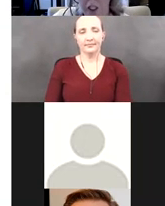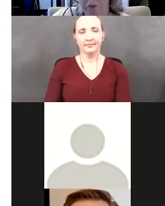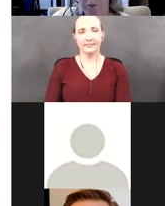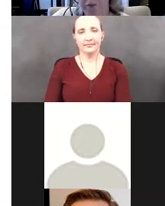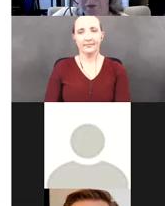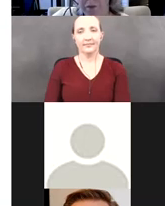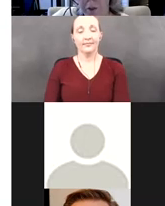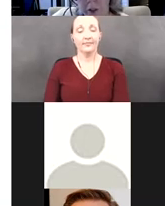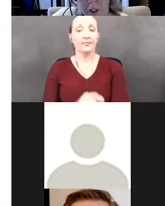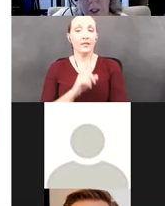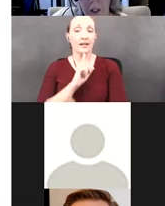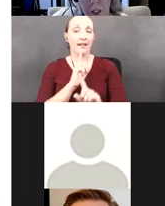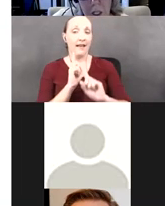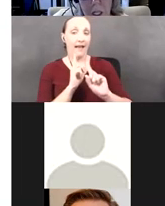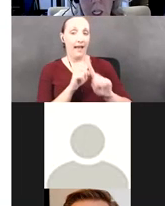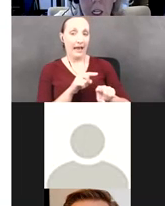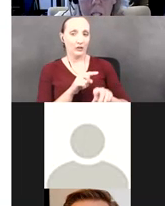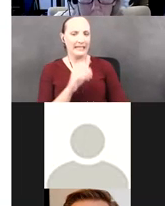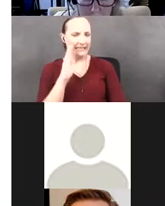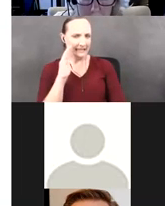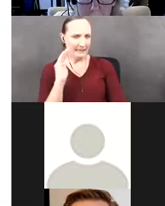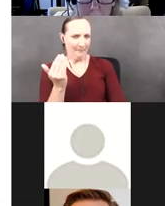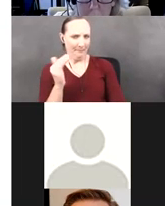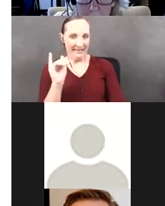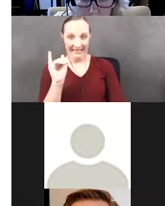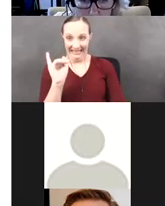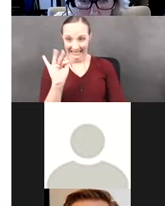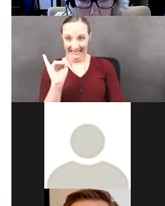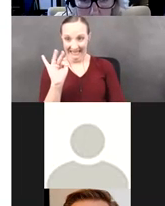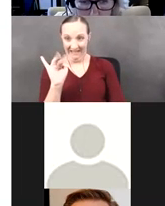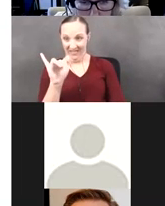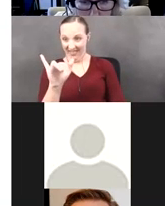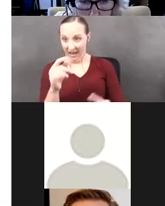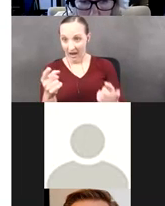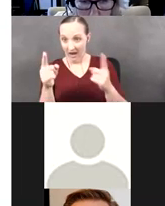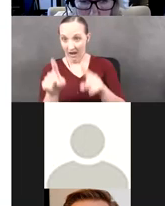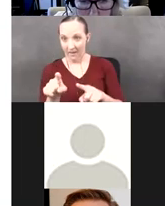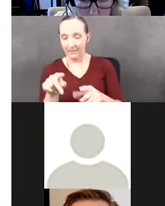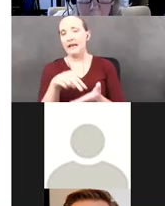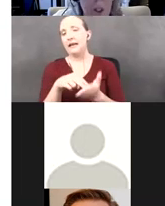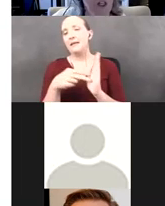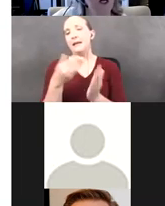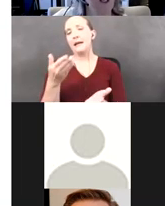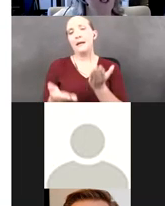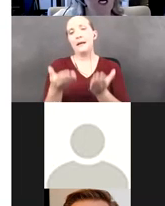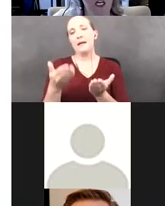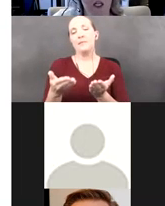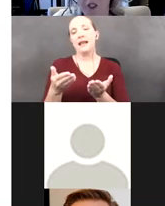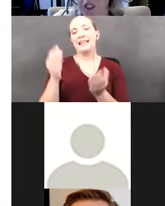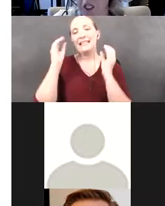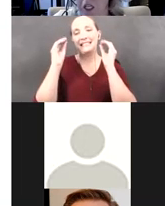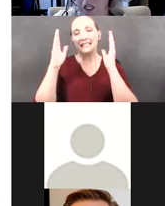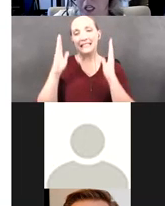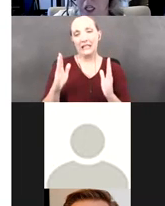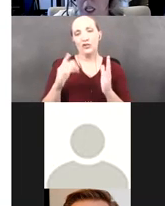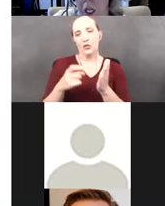It sounds to me like if Me that's parece happening, que si eso está the teacher ocurriendo, may need to make el a maestro copy tal for vez each tiene que hacer student. una copia